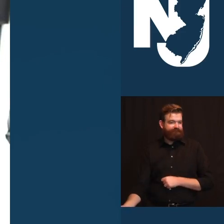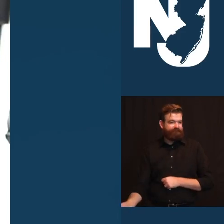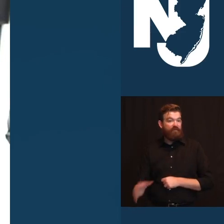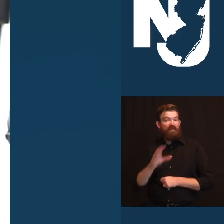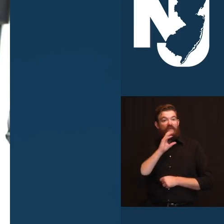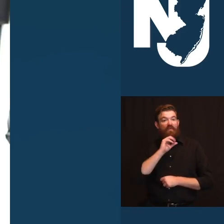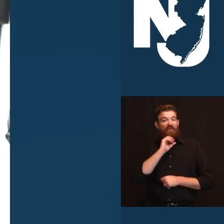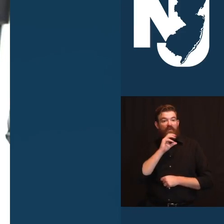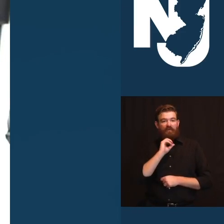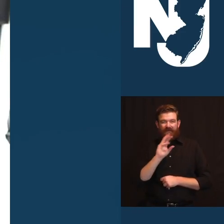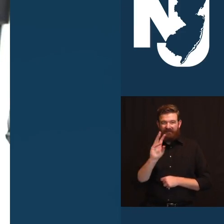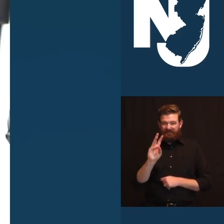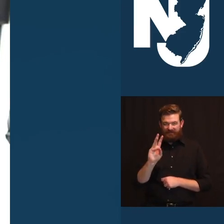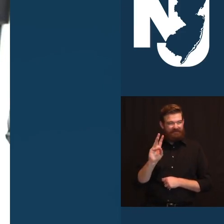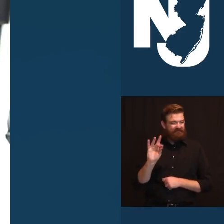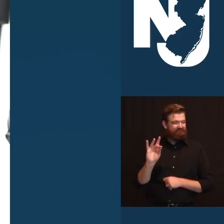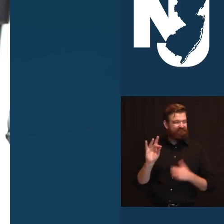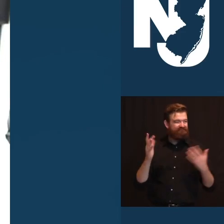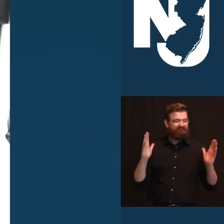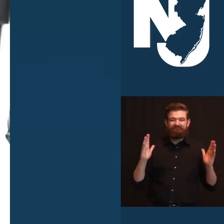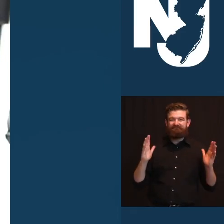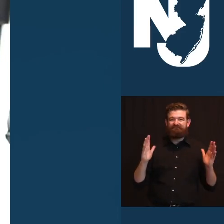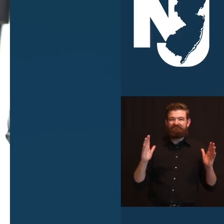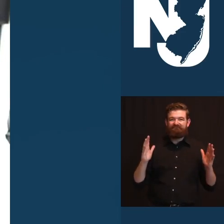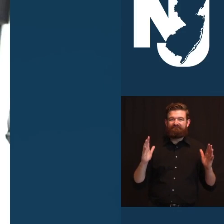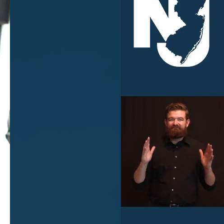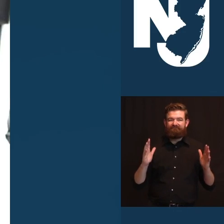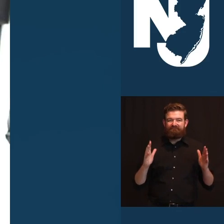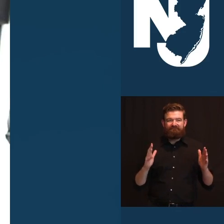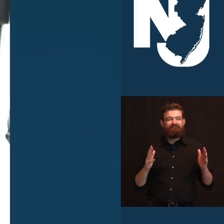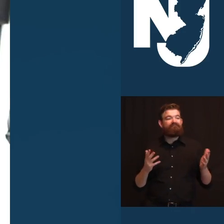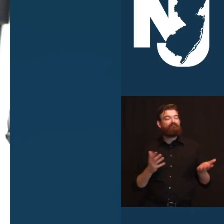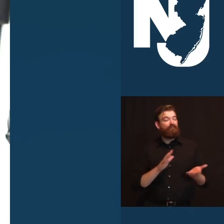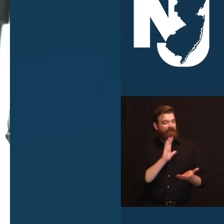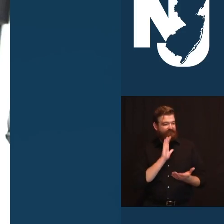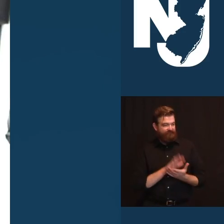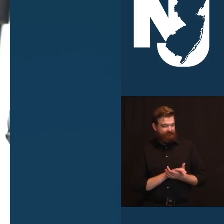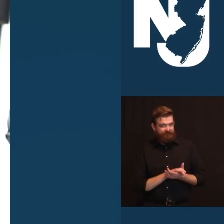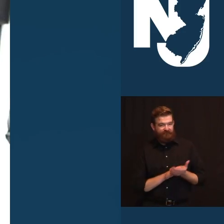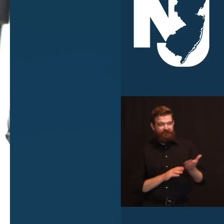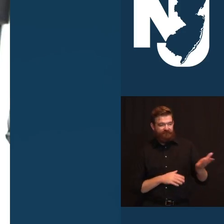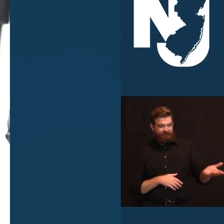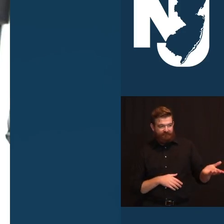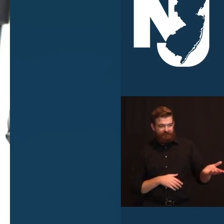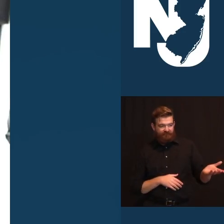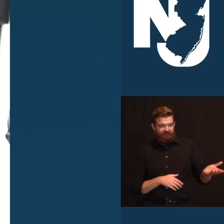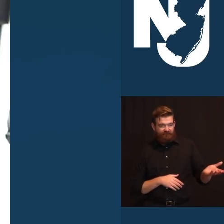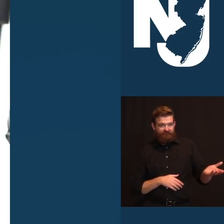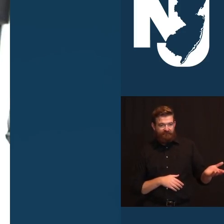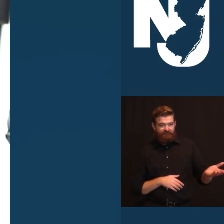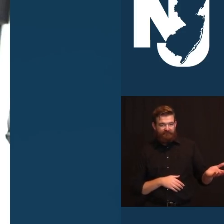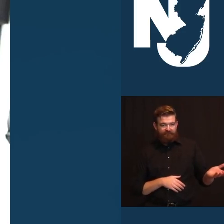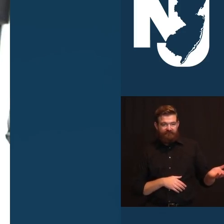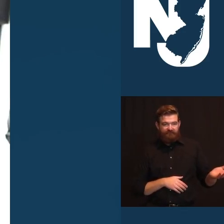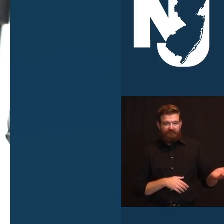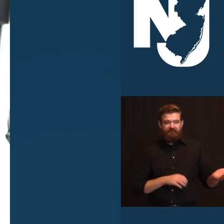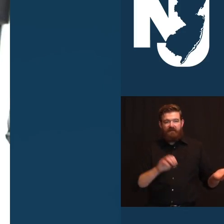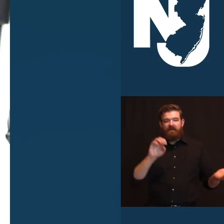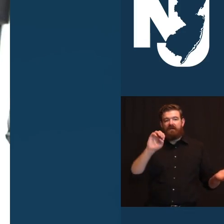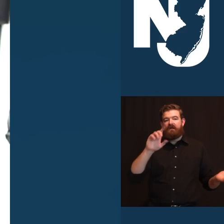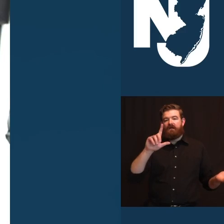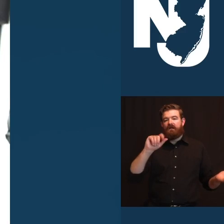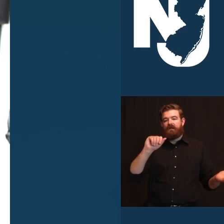He leaves behind his beloved wife, Helene, in the lower left there. I had the honor of speaking with her, I think, on Tuesday. She's a